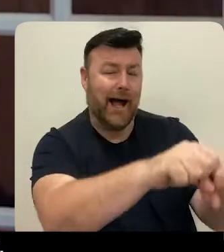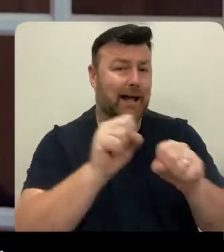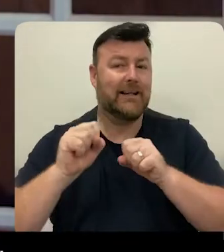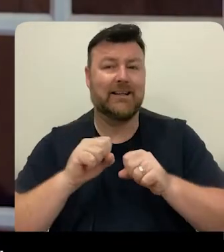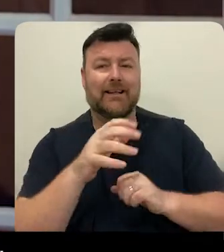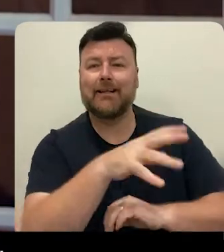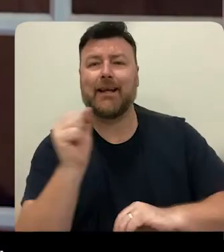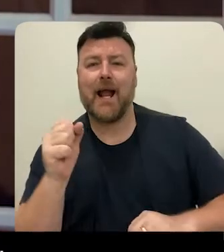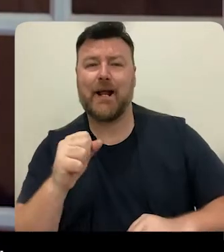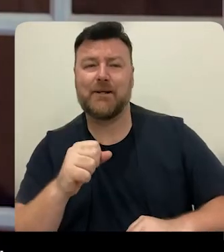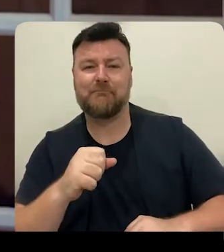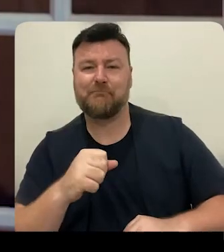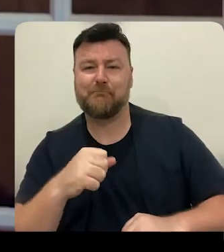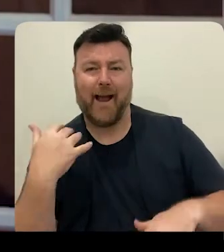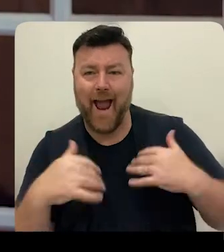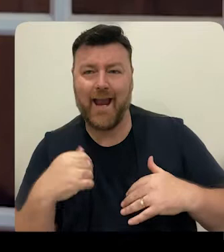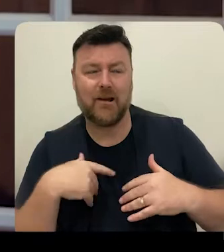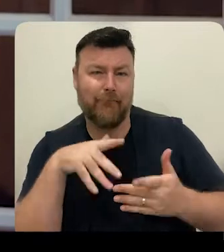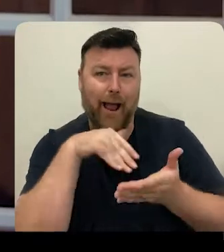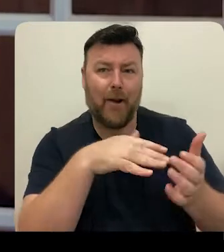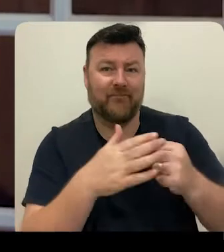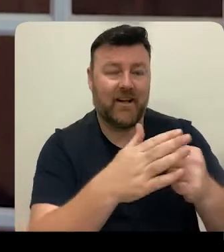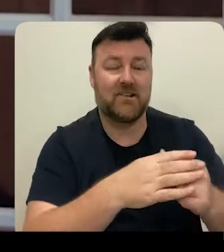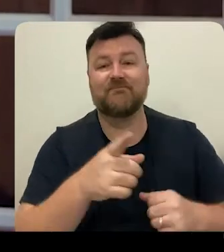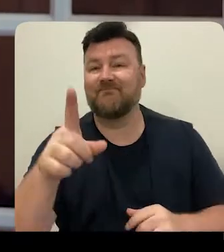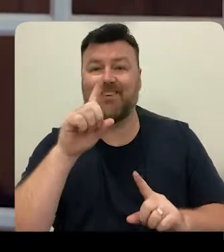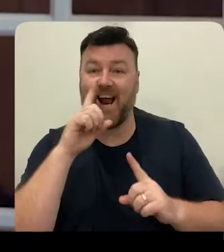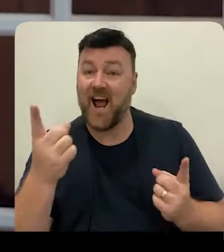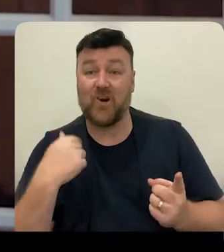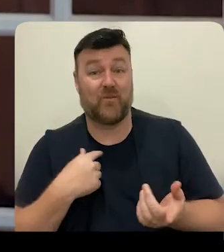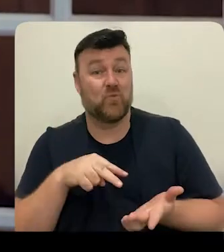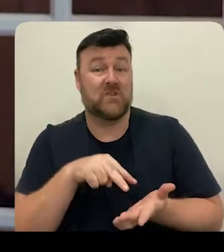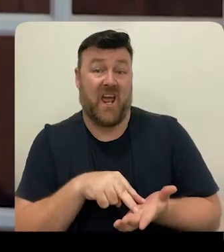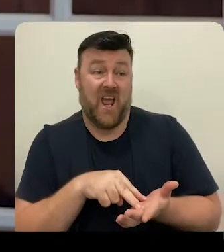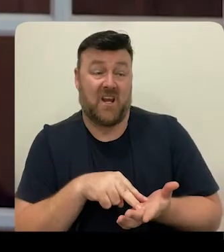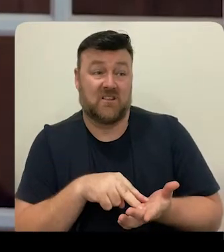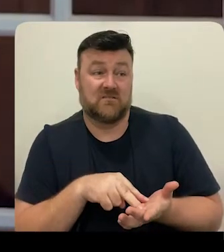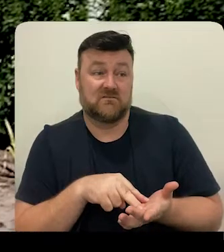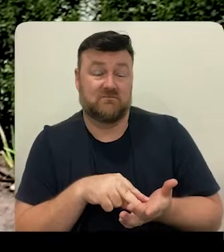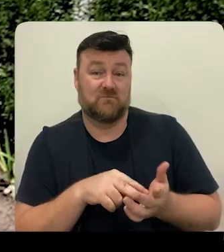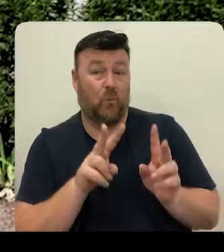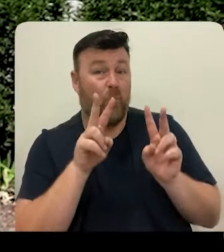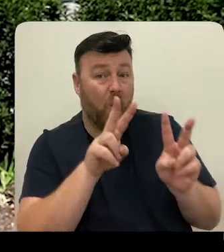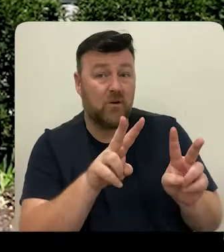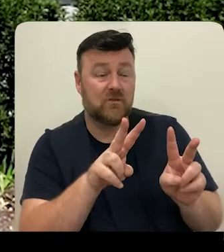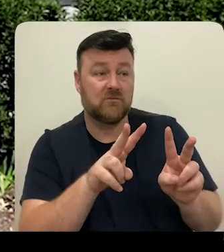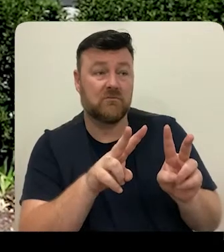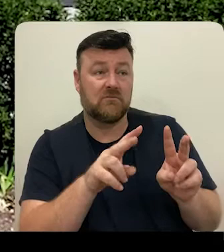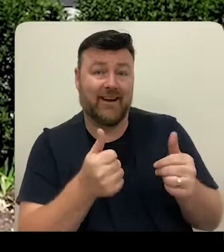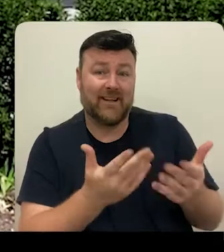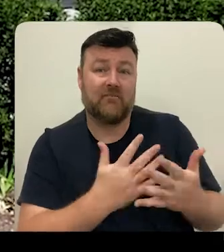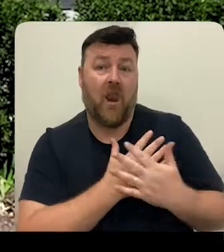pain away for them, you can't. They have to do the journey, and all you can do is stand and witness and love